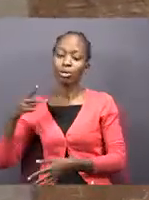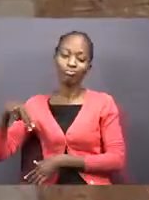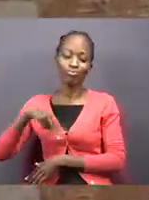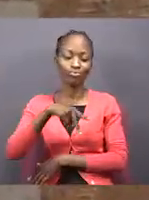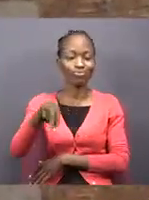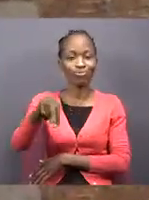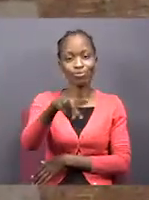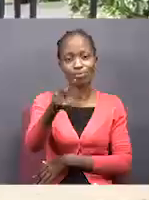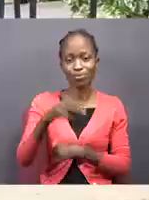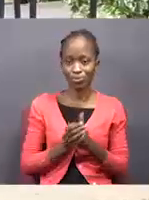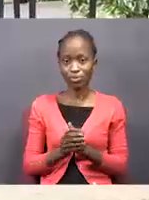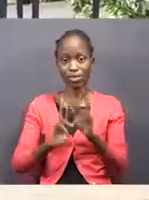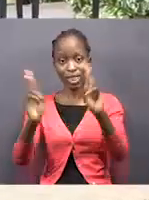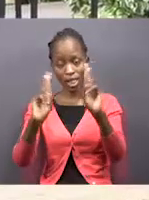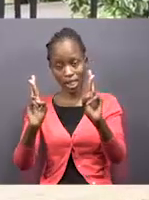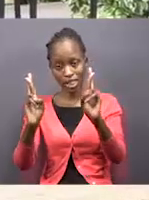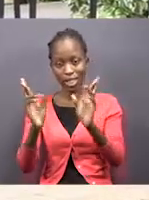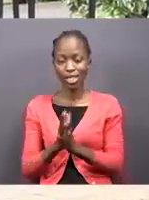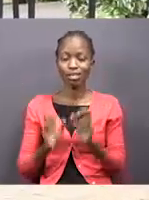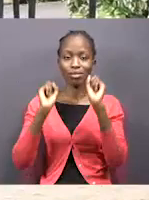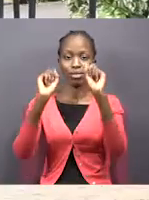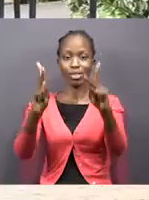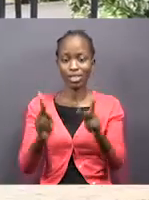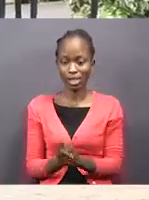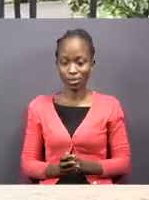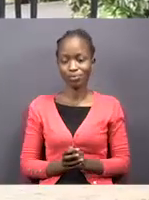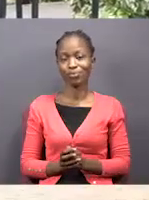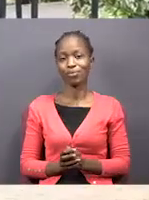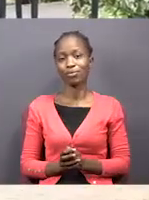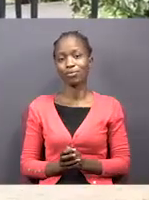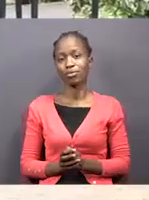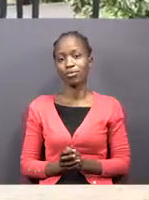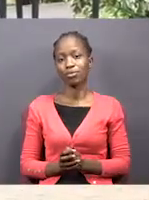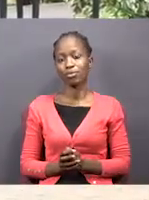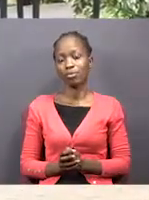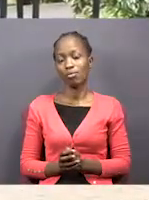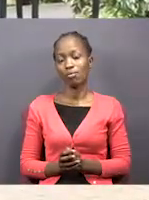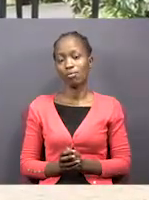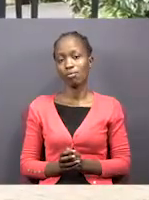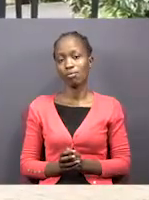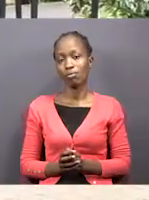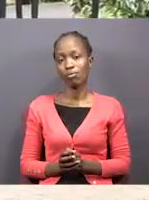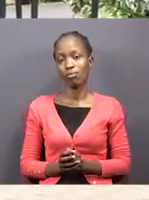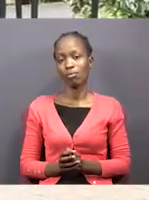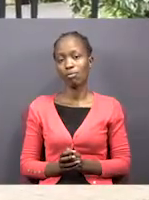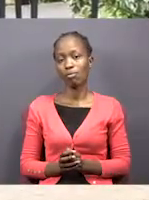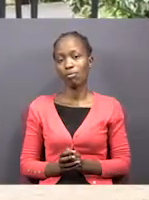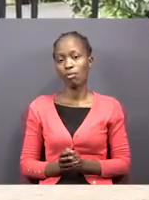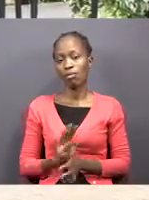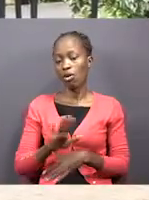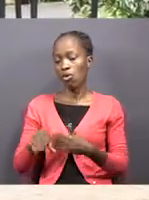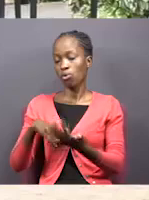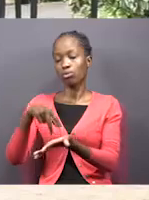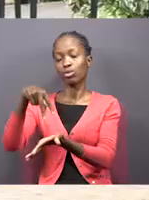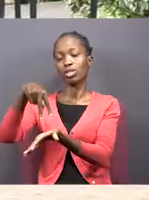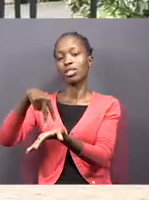Let's see, let me see the scouts. Are you ready? Yes. All right, scouts at ease. Attention. At